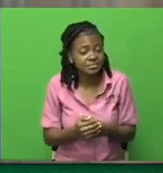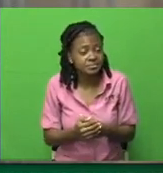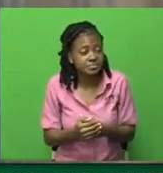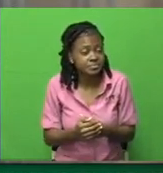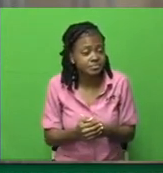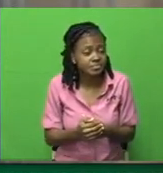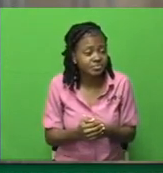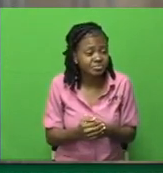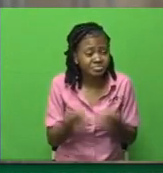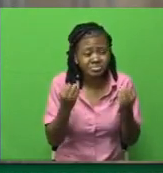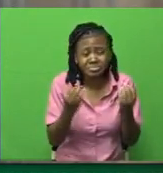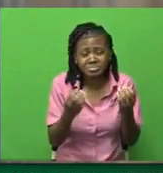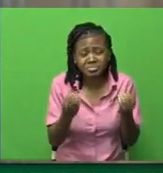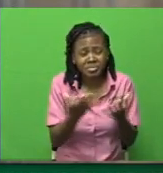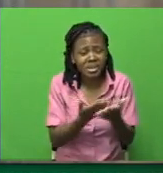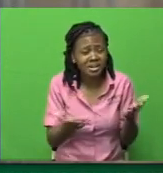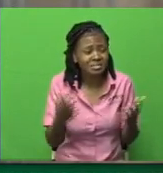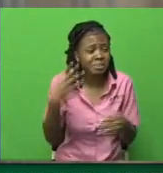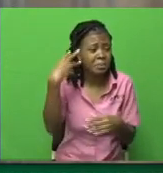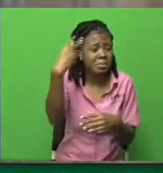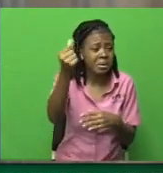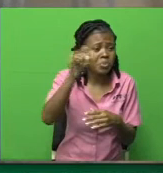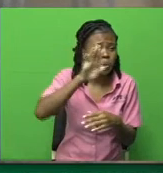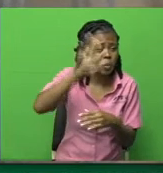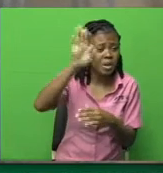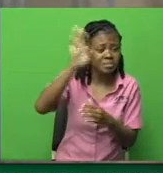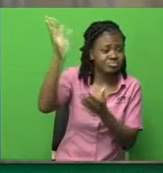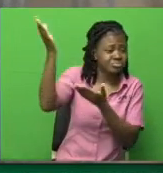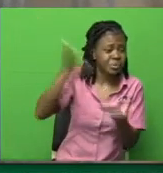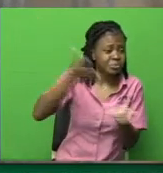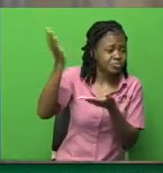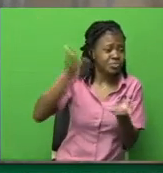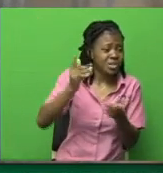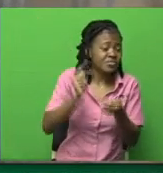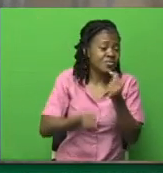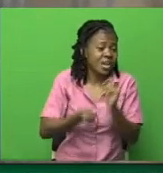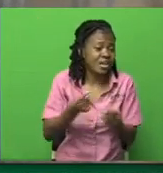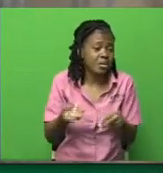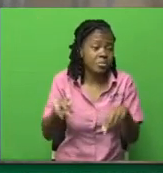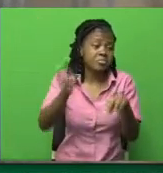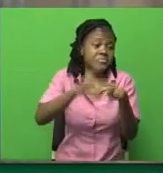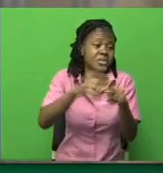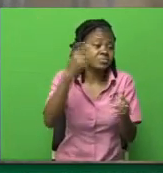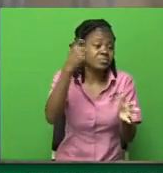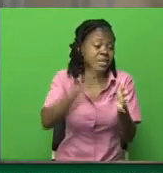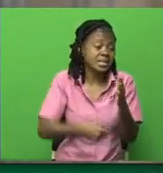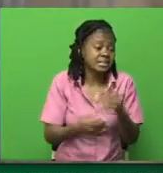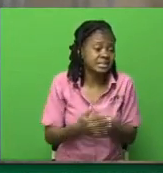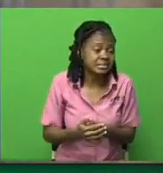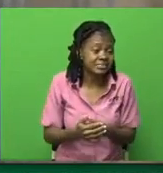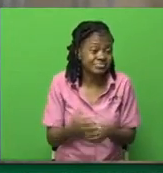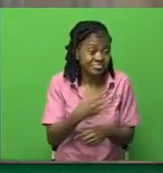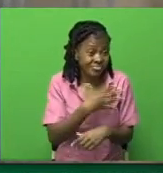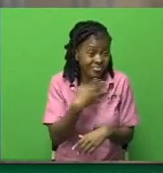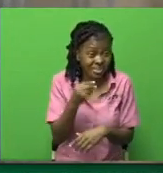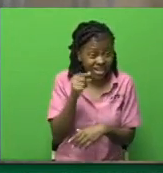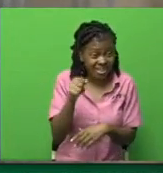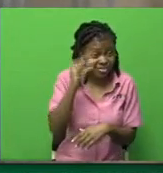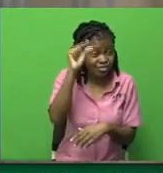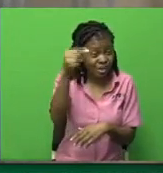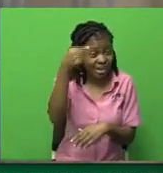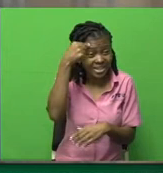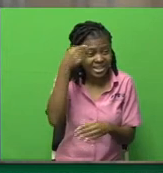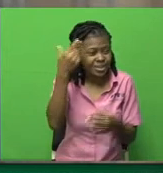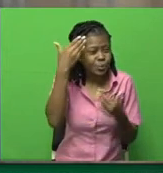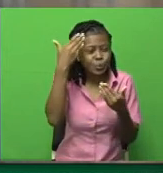causes of imported products higher duties and so on and Mrs and his coolest government must be the only persons who don't know